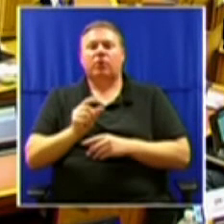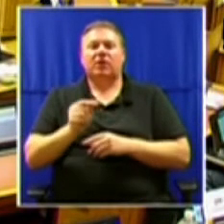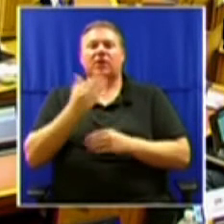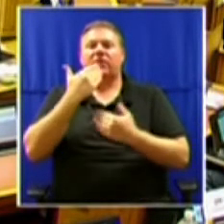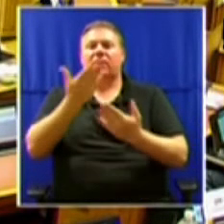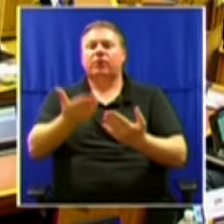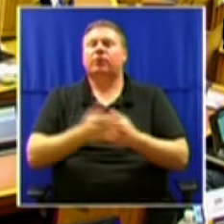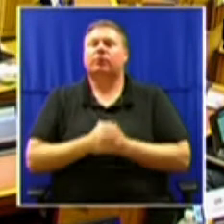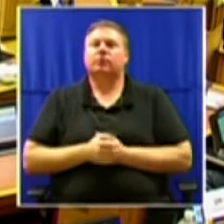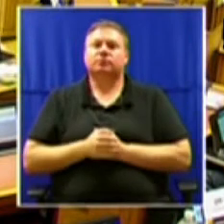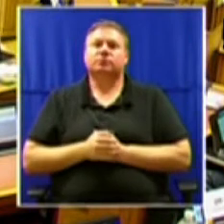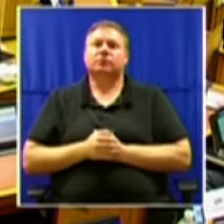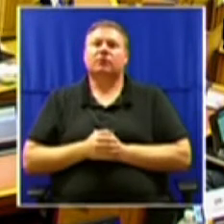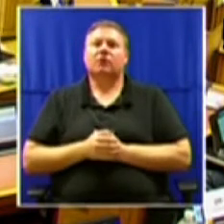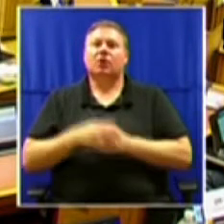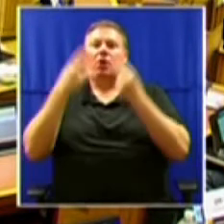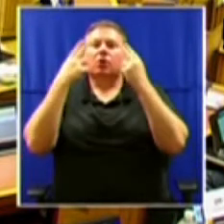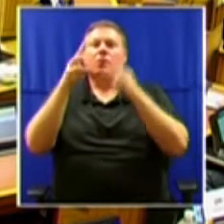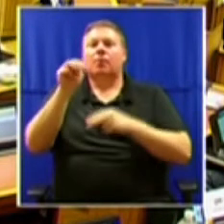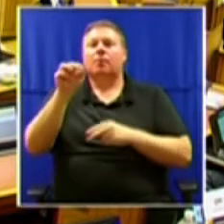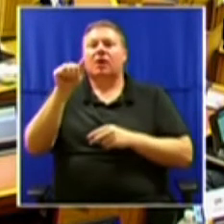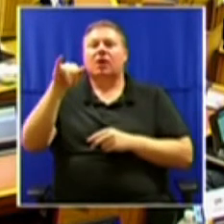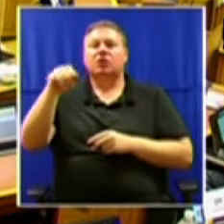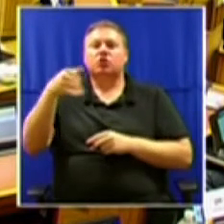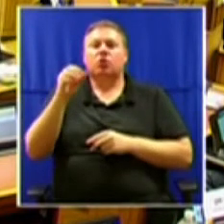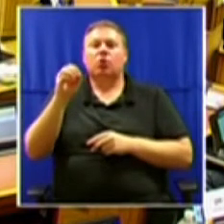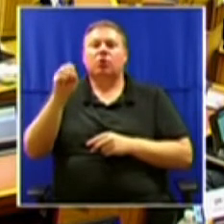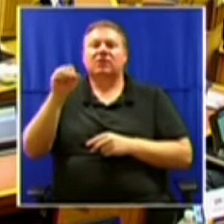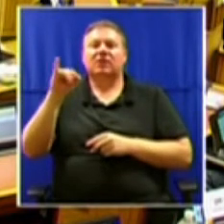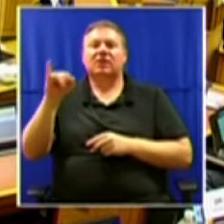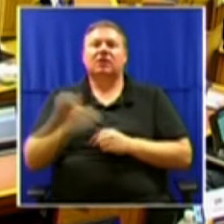The Honorable Majosi.